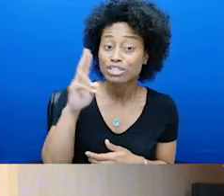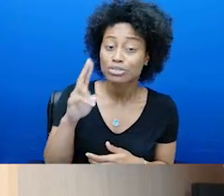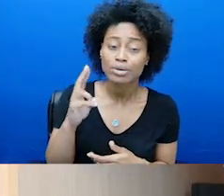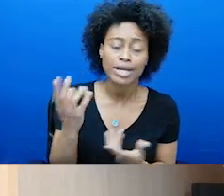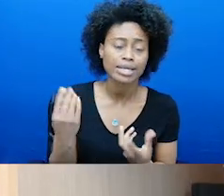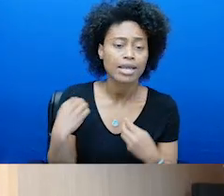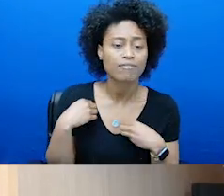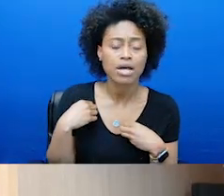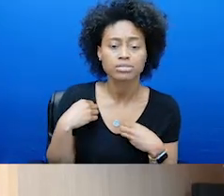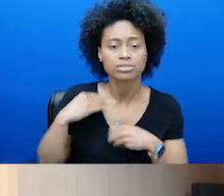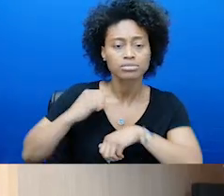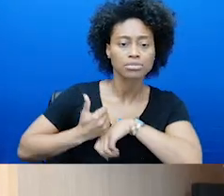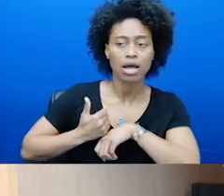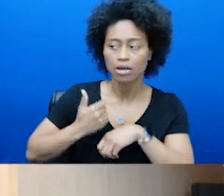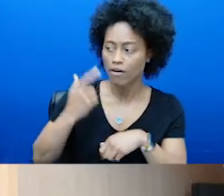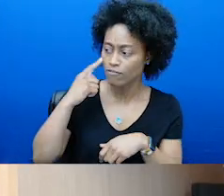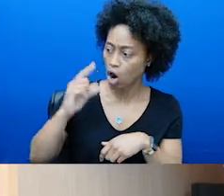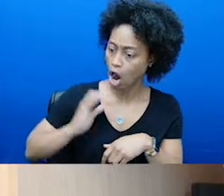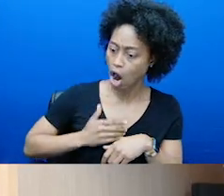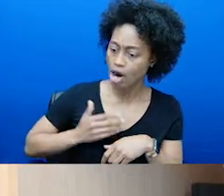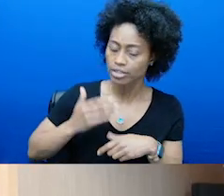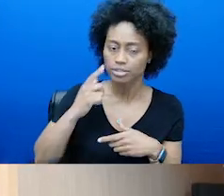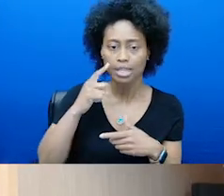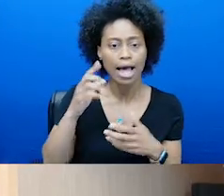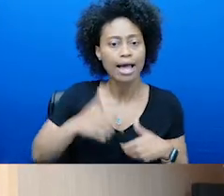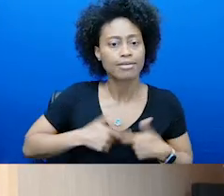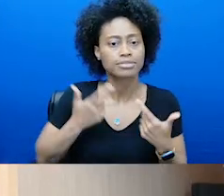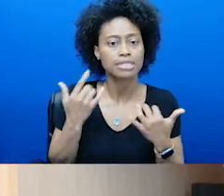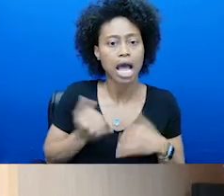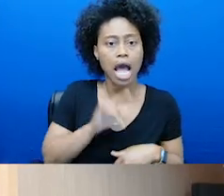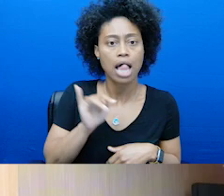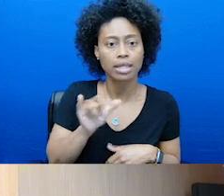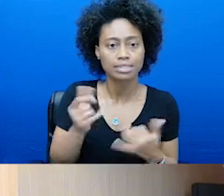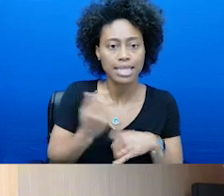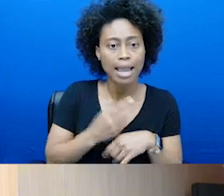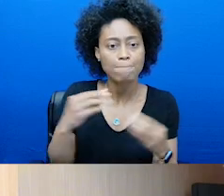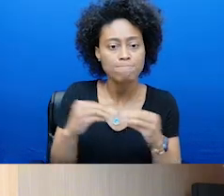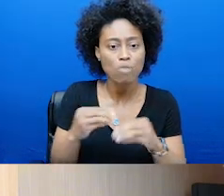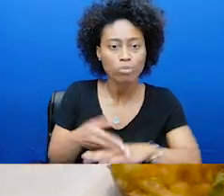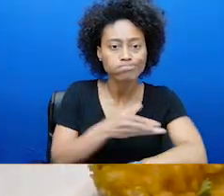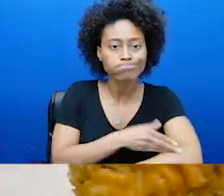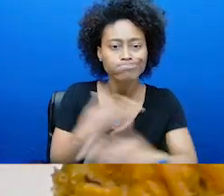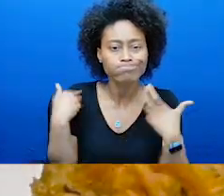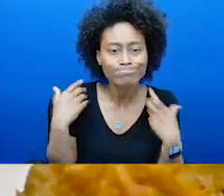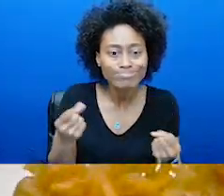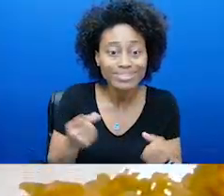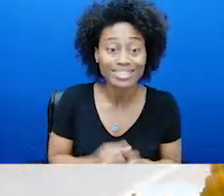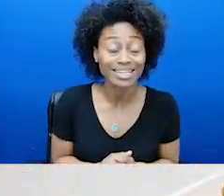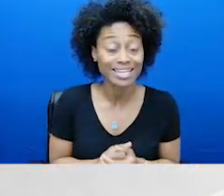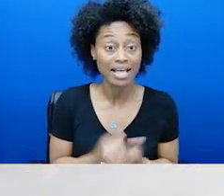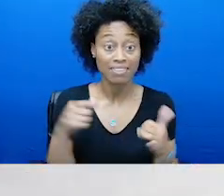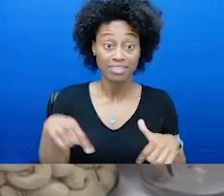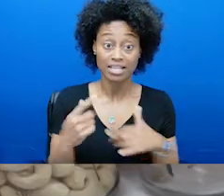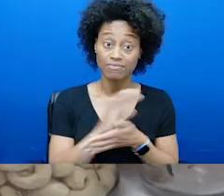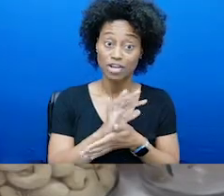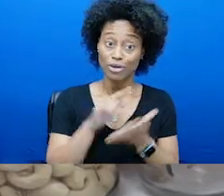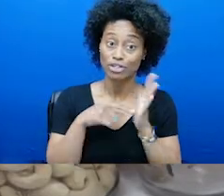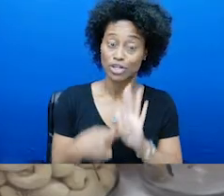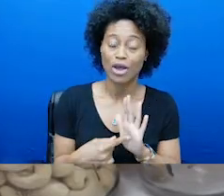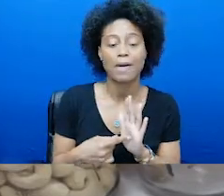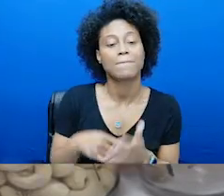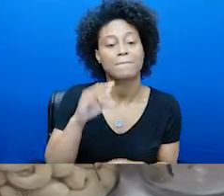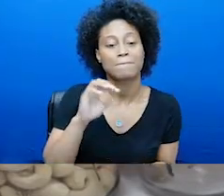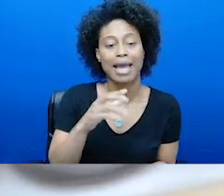tone for a healthier lifestyle for us today. In this video, I will show you how to make macaroni and cheese bites,